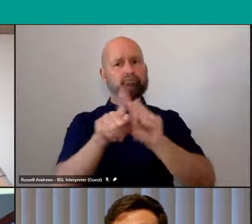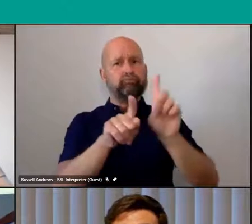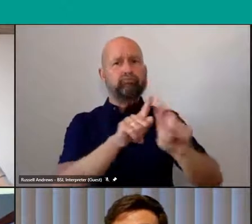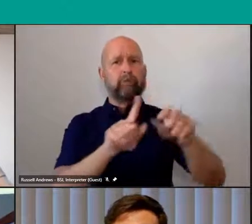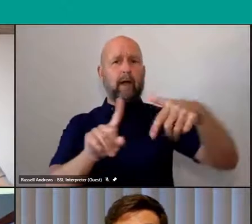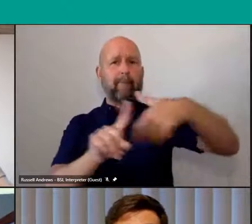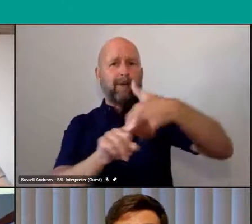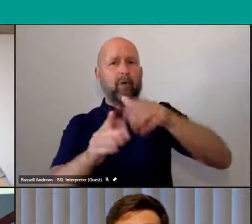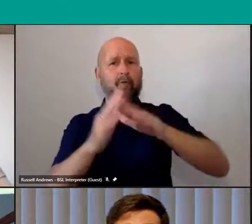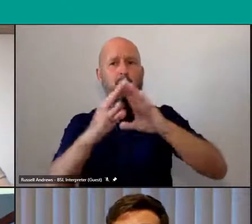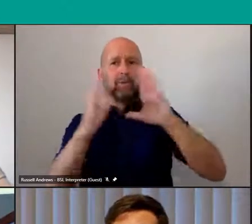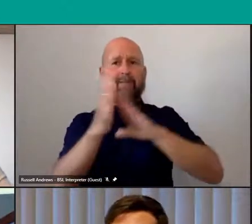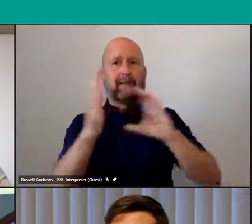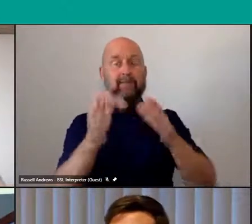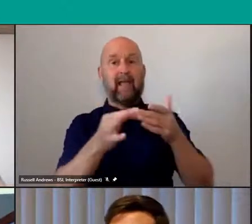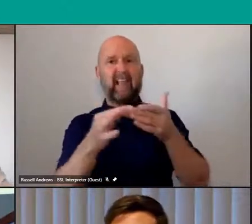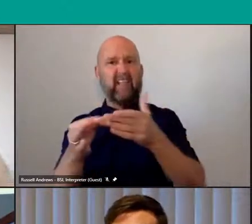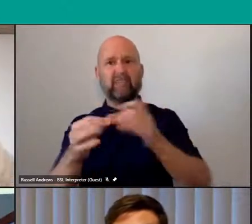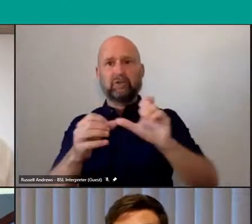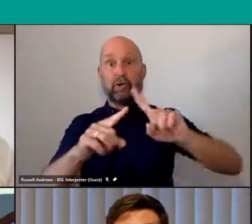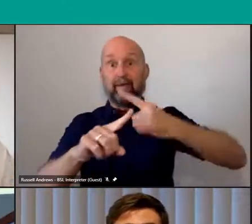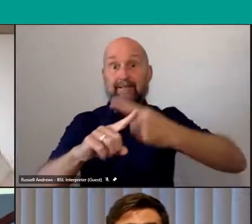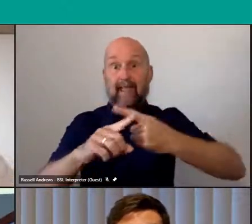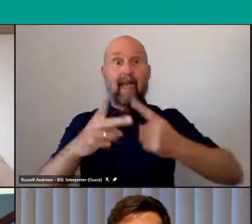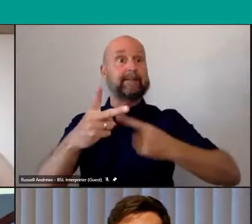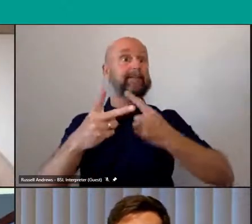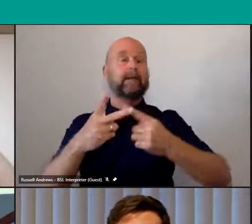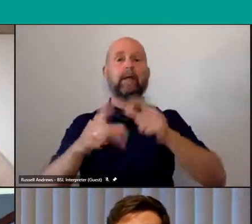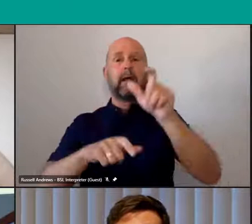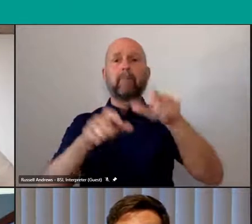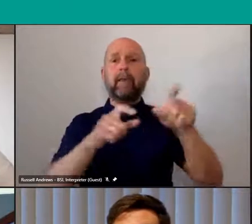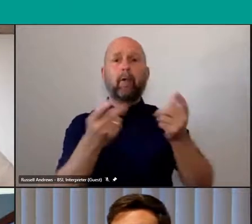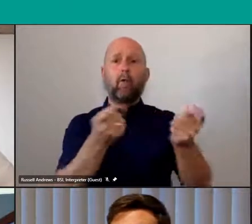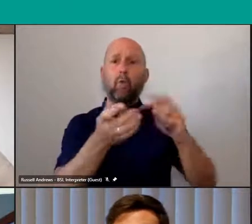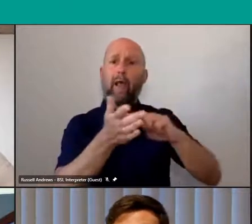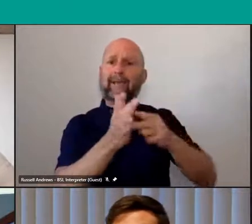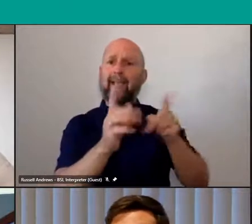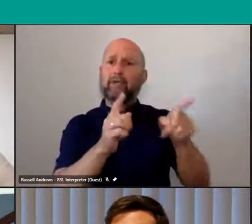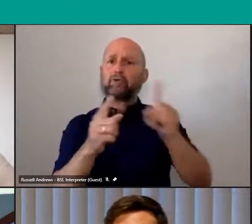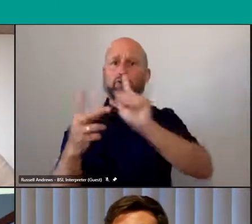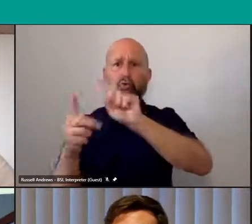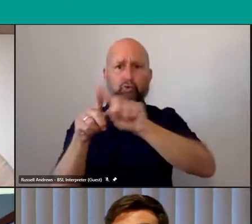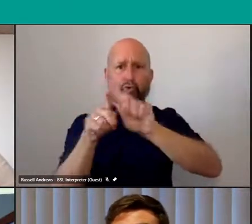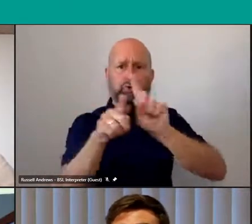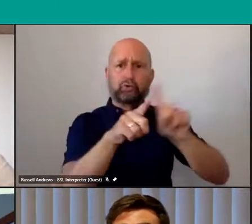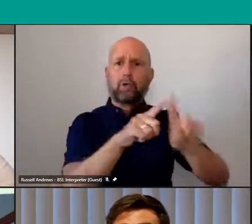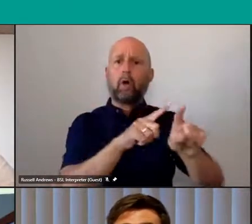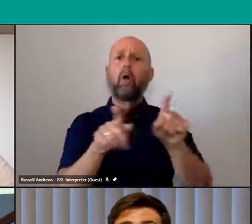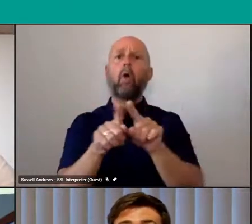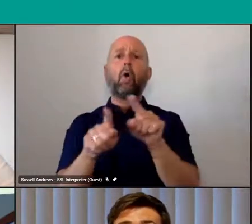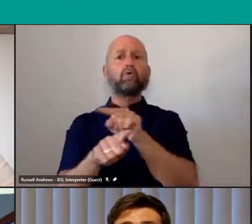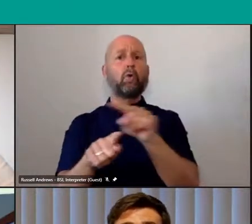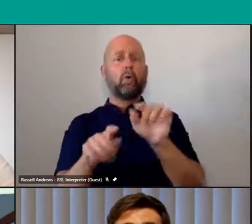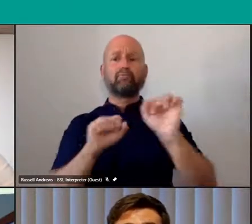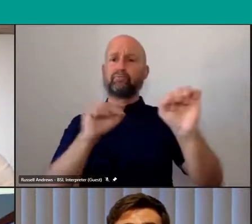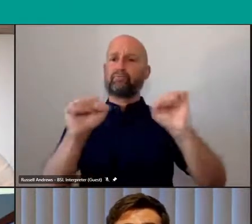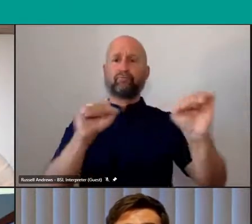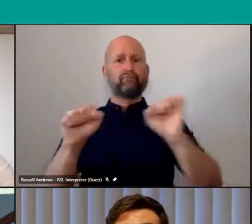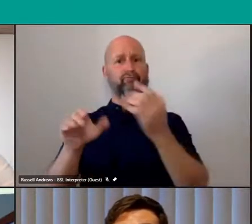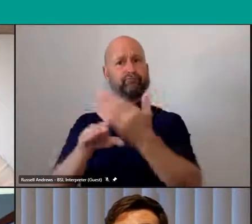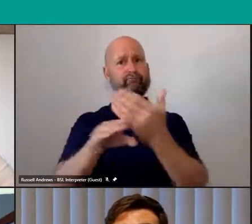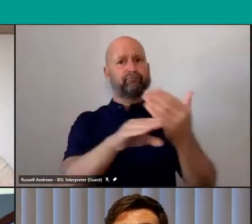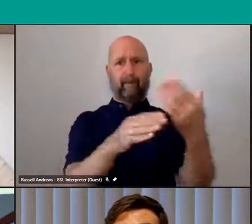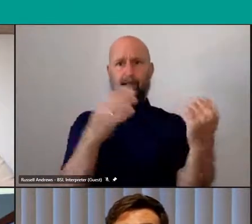in Greater Manchester, leaders, chief execs, people who run organisations, but also people who just do a whole range of different